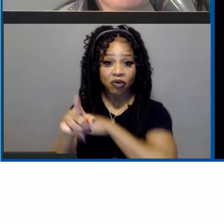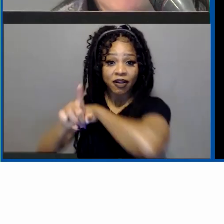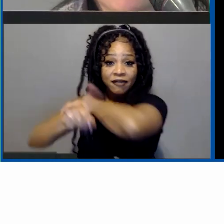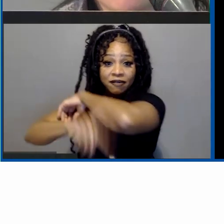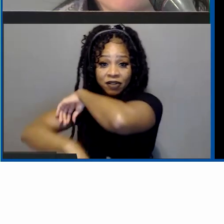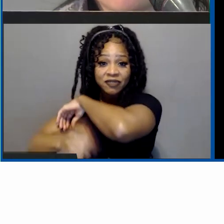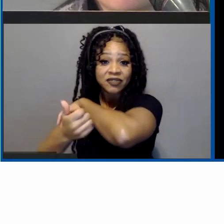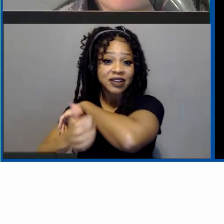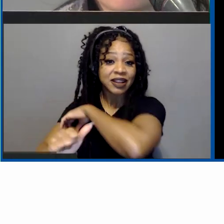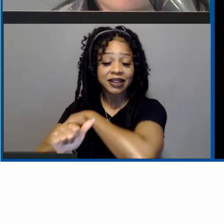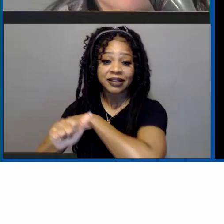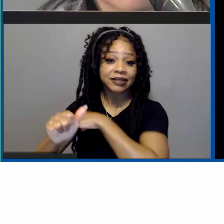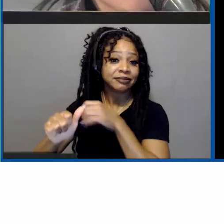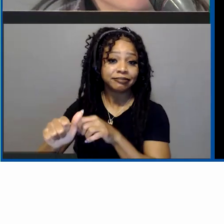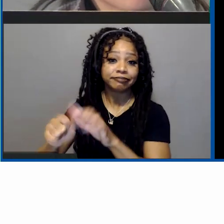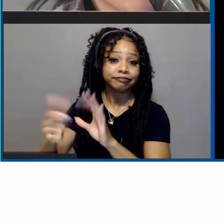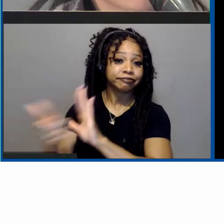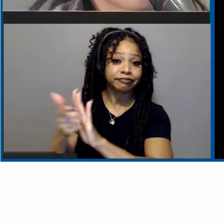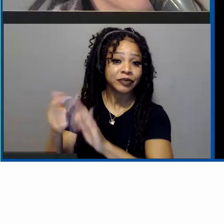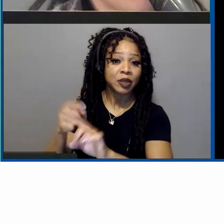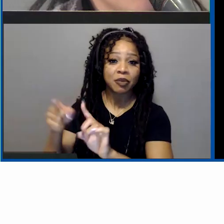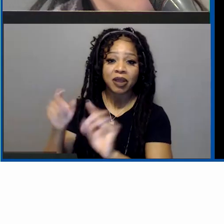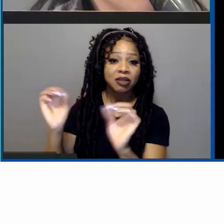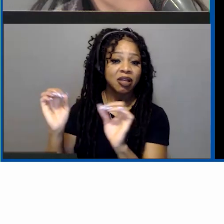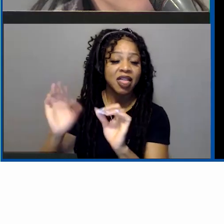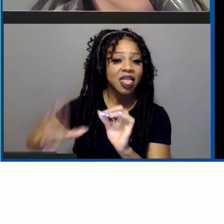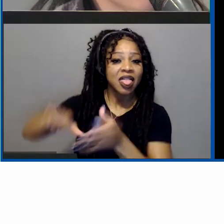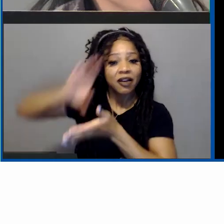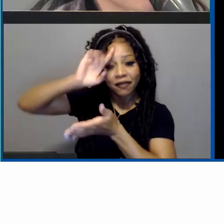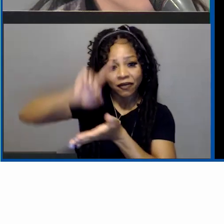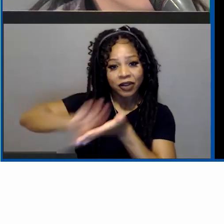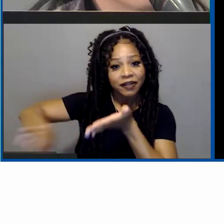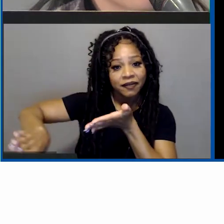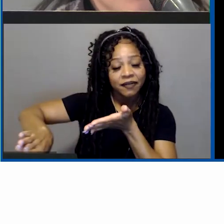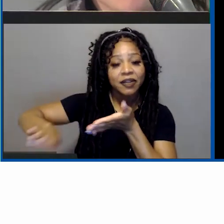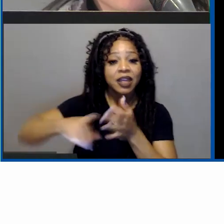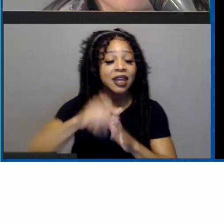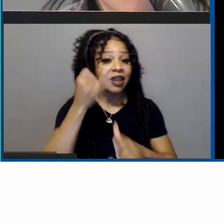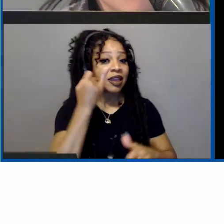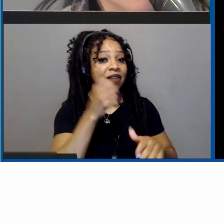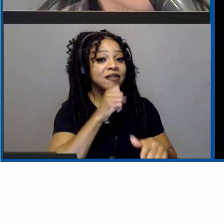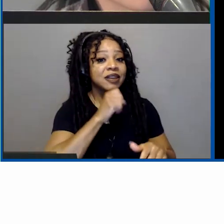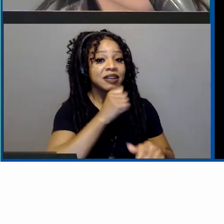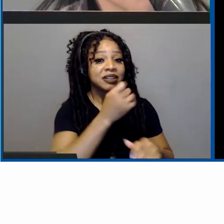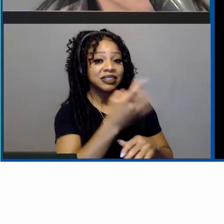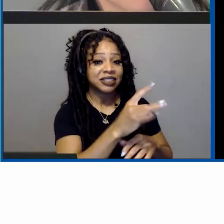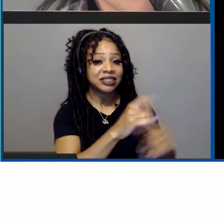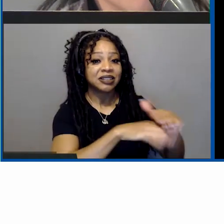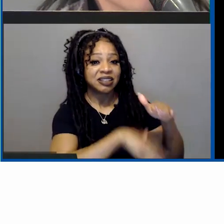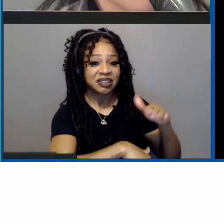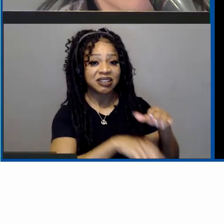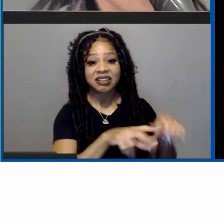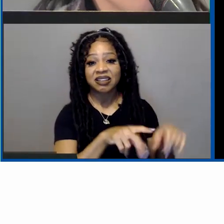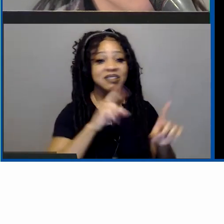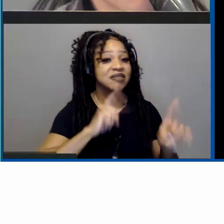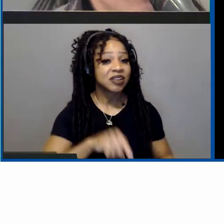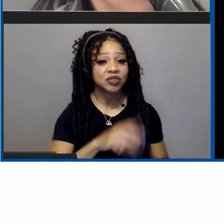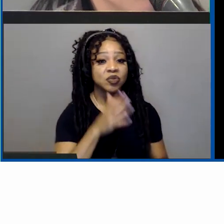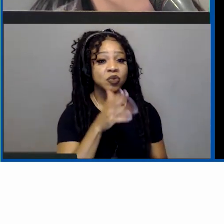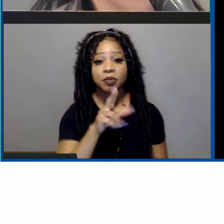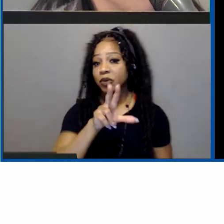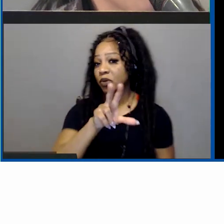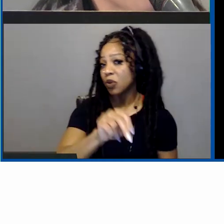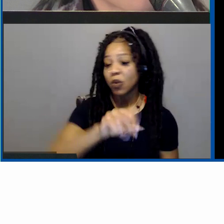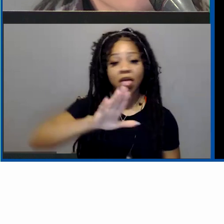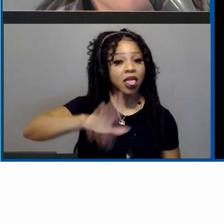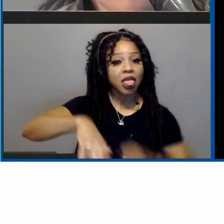for a crime for which you have not been pardoned? If the offense took place when they were under 18, The answer most likely is going to be no, you have not been